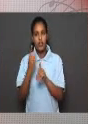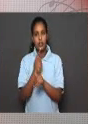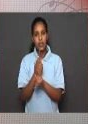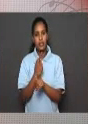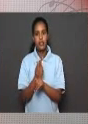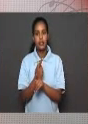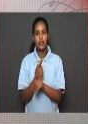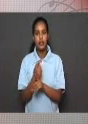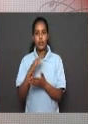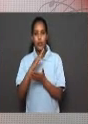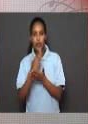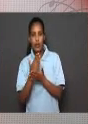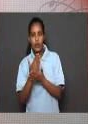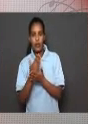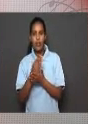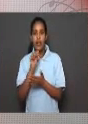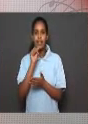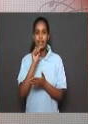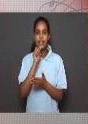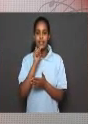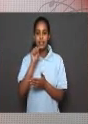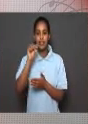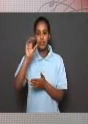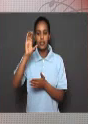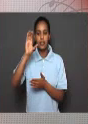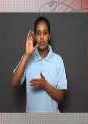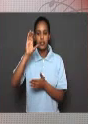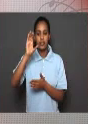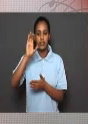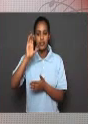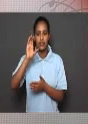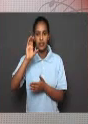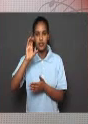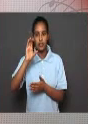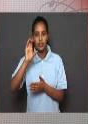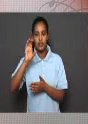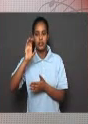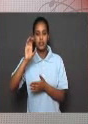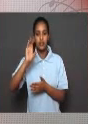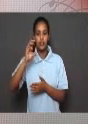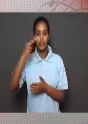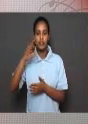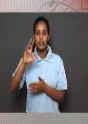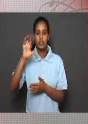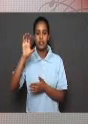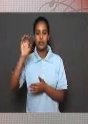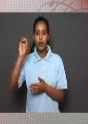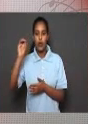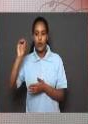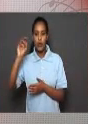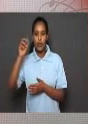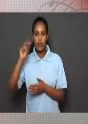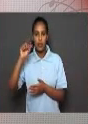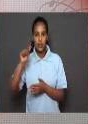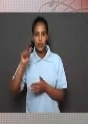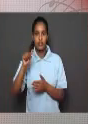place between acetic acid and sodium acetate. We will